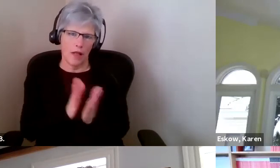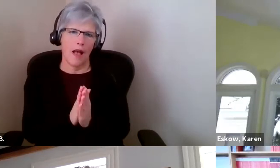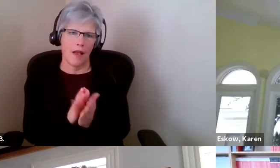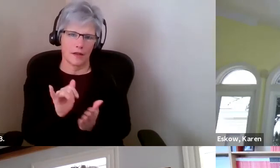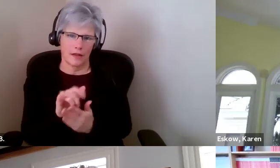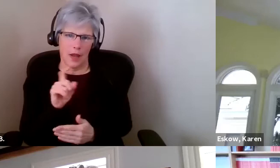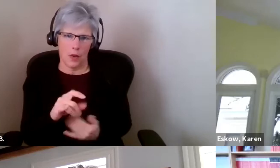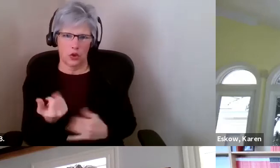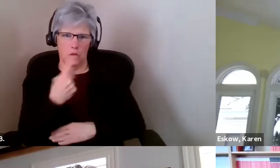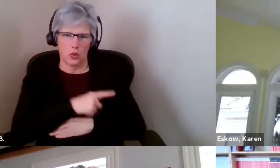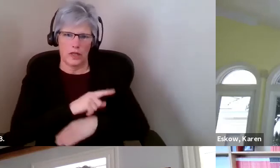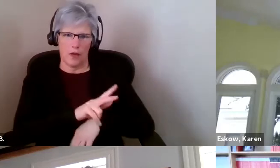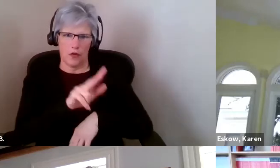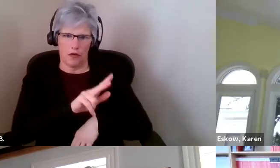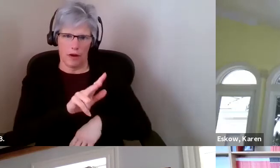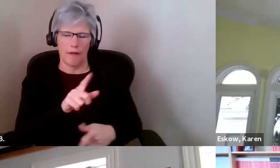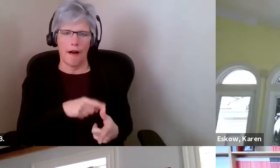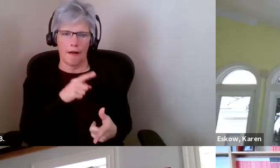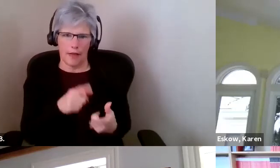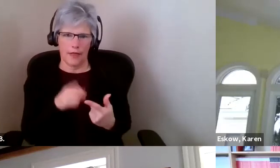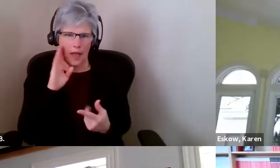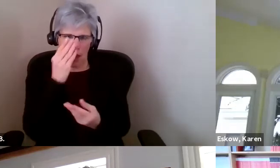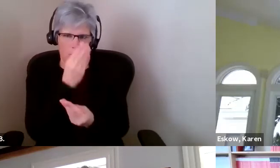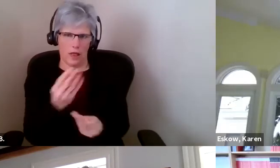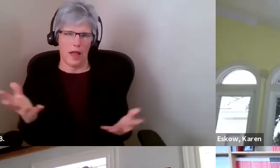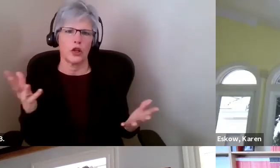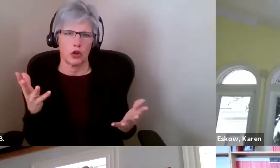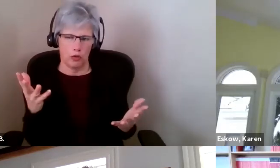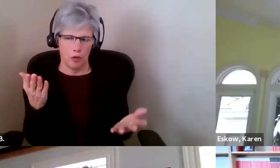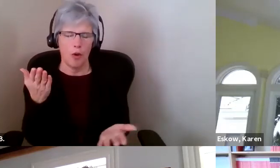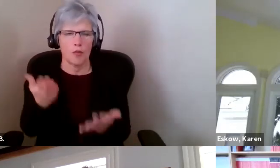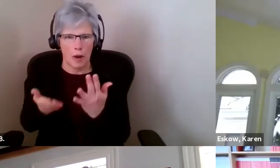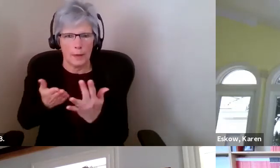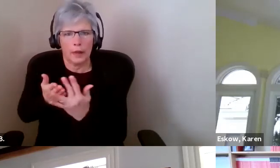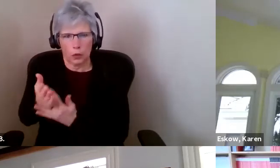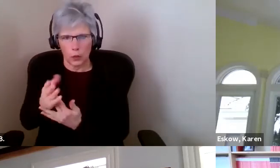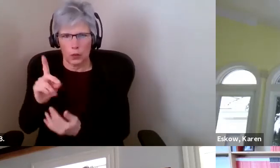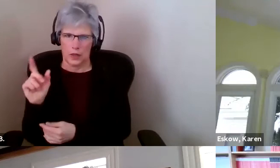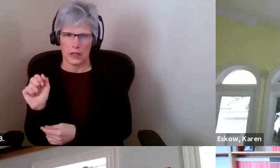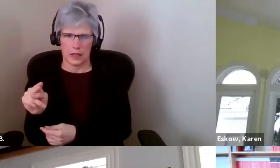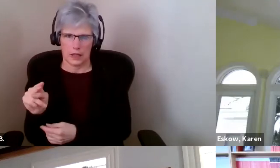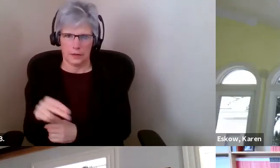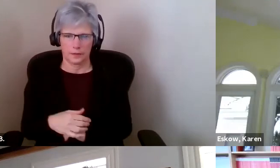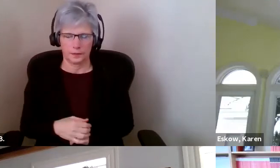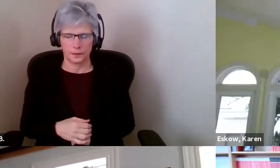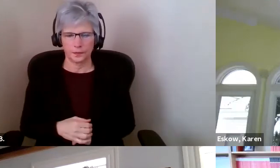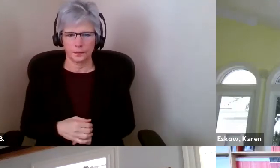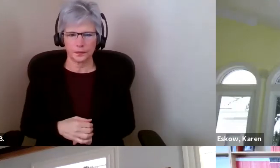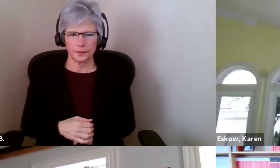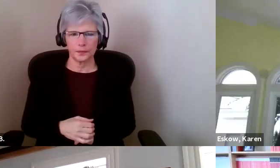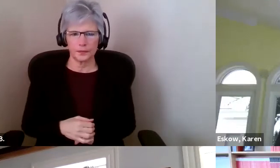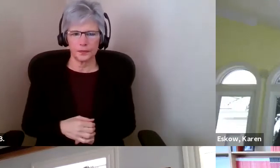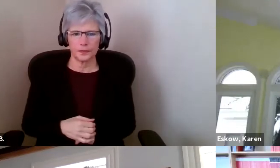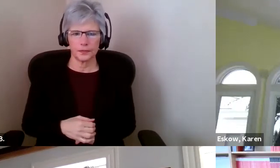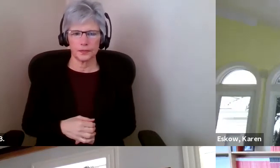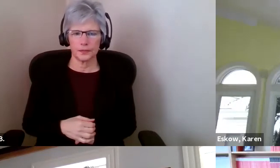at 3 o'clock, and I will get back to you more than likely through Dean Chulos. Thank you, yes. And you know, we do have the